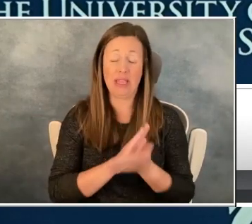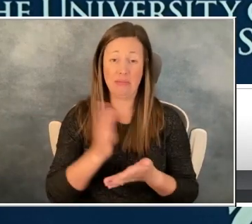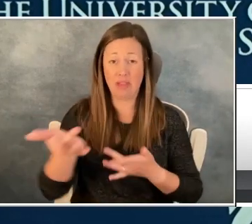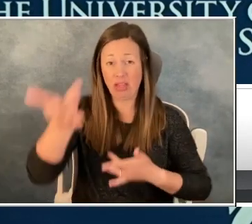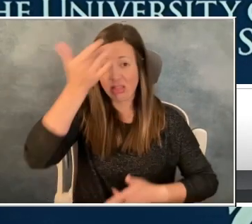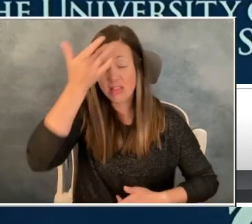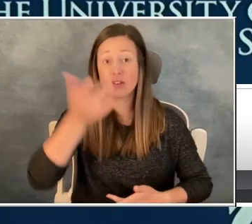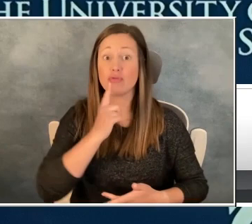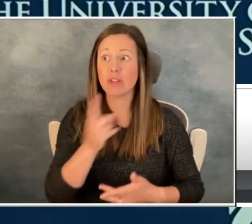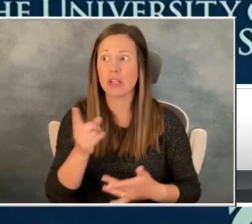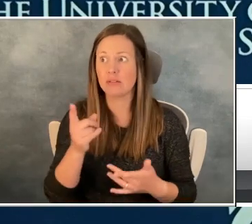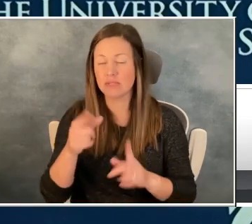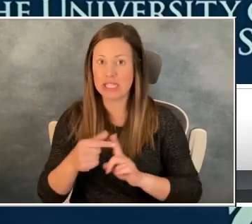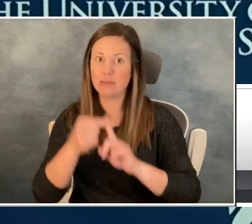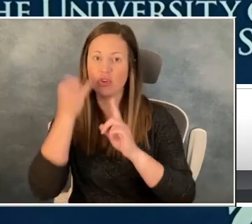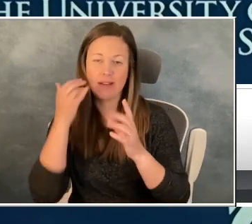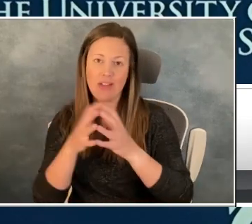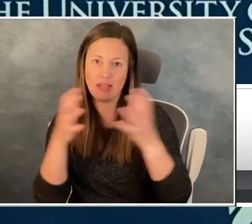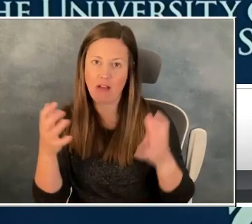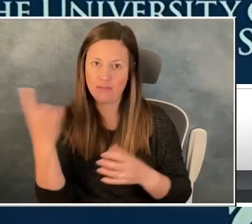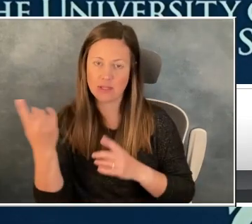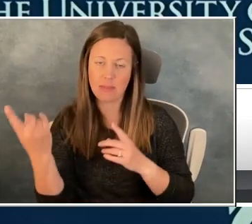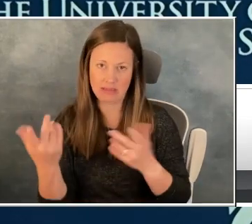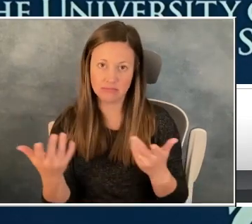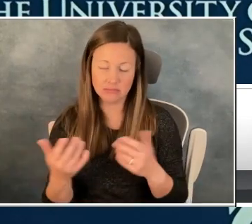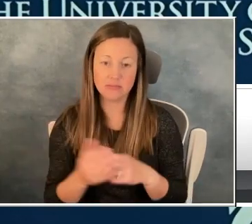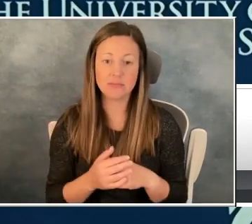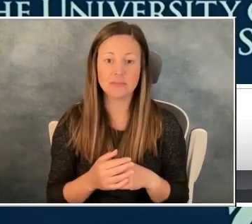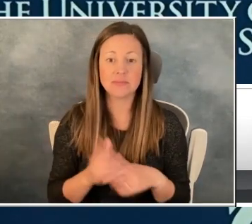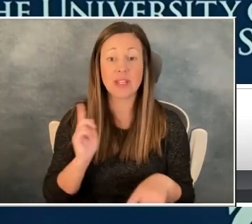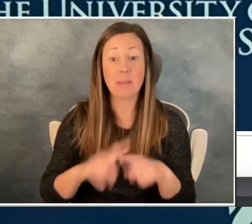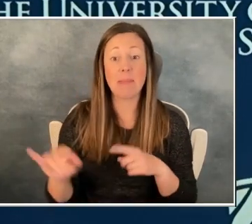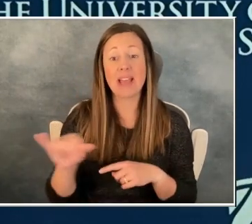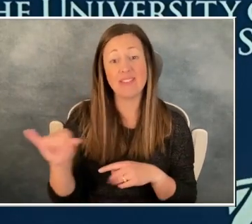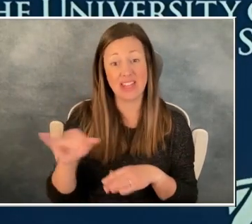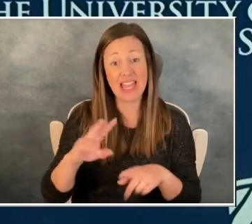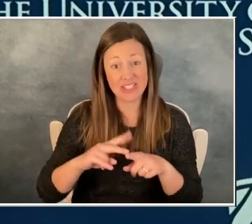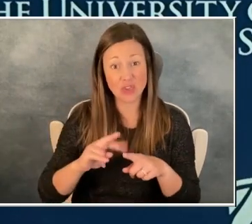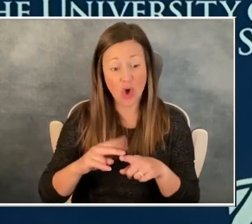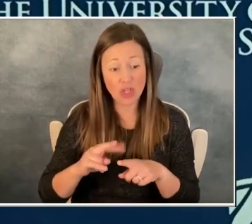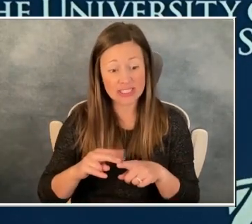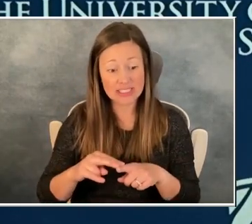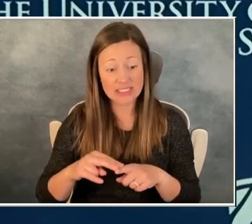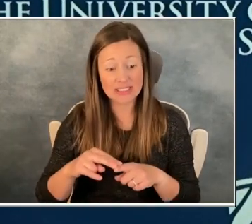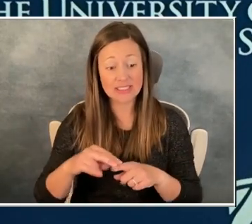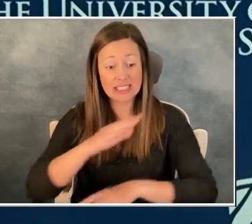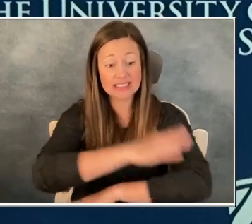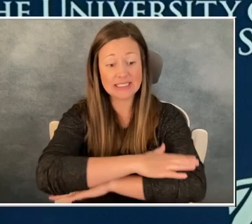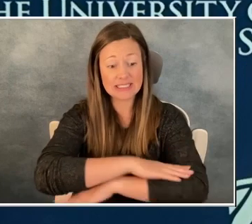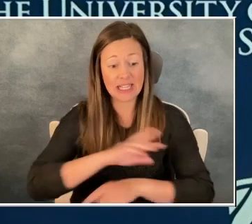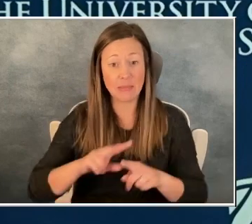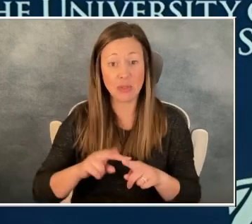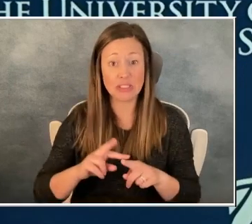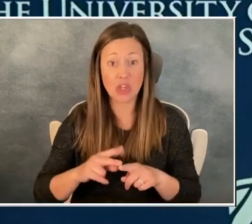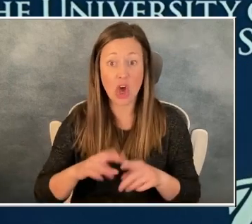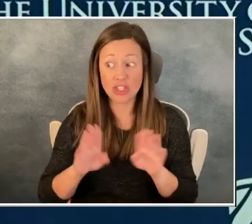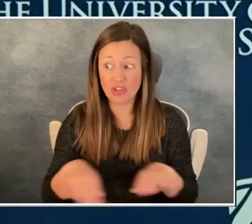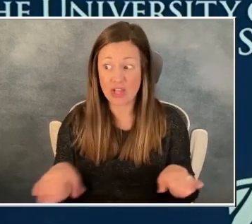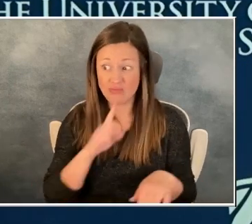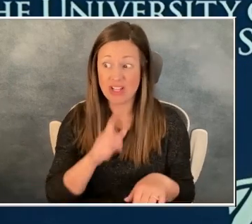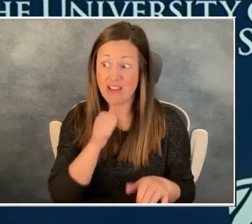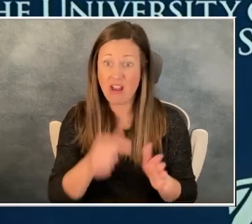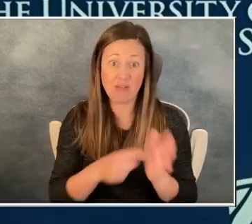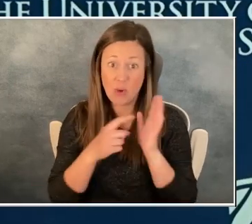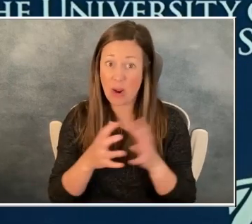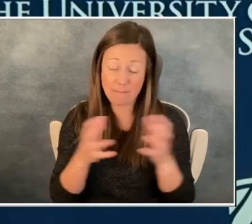anything. You wouldn't believe it, but even something as simple as table salt. If a child eats not actually that much table salt, they can get quite ill.